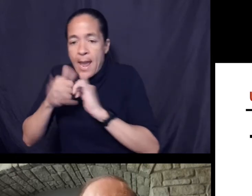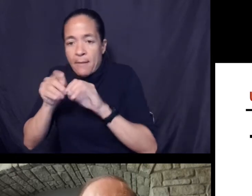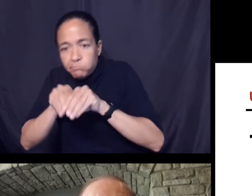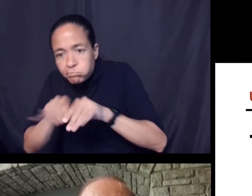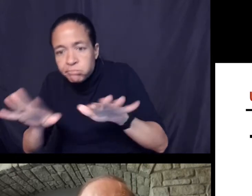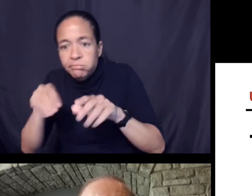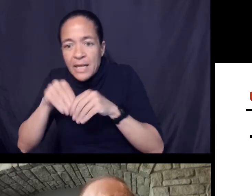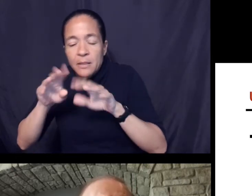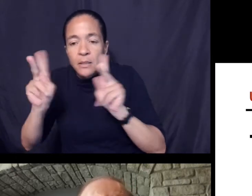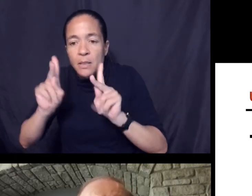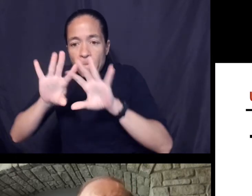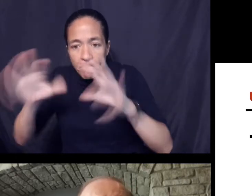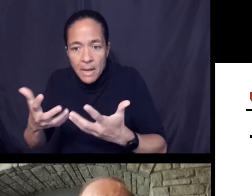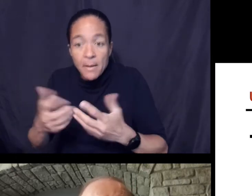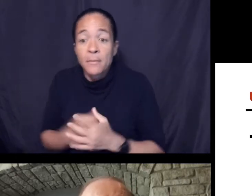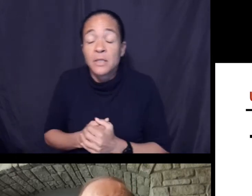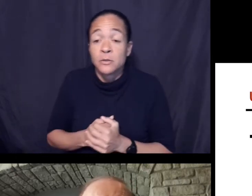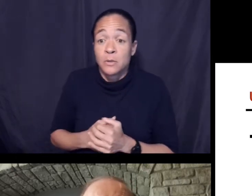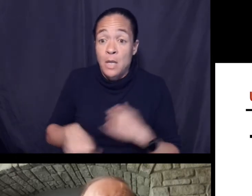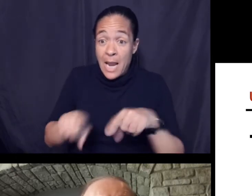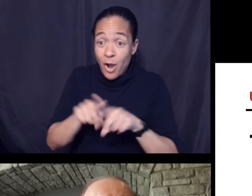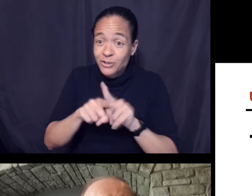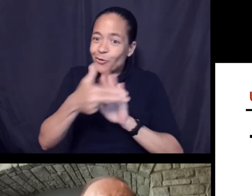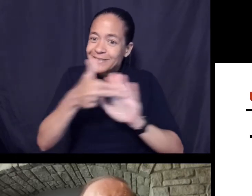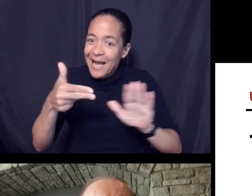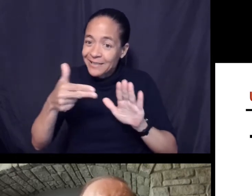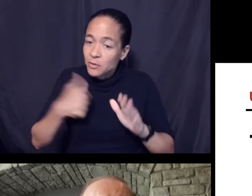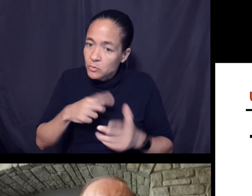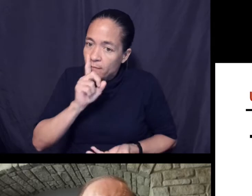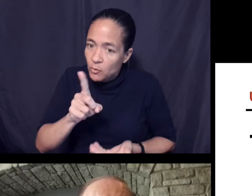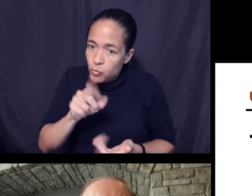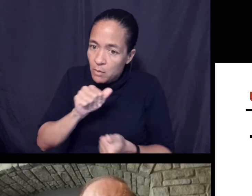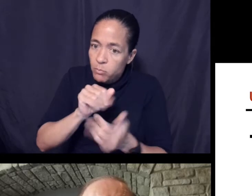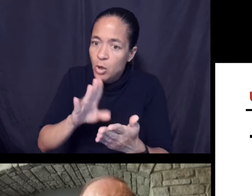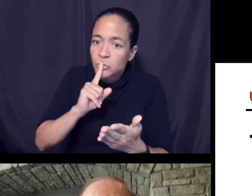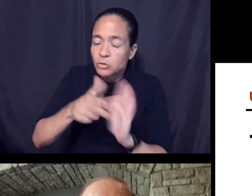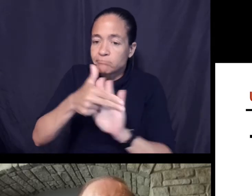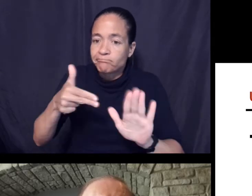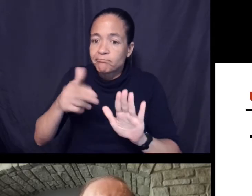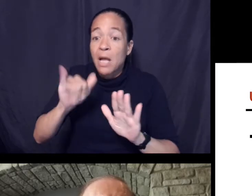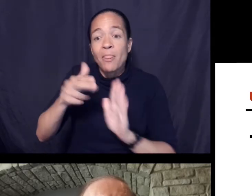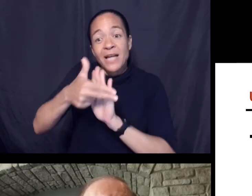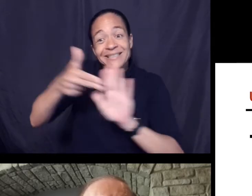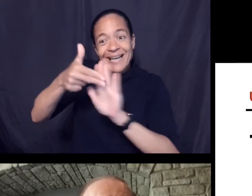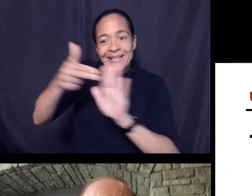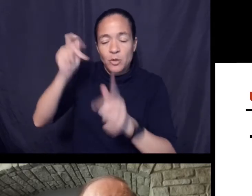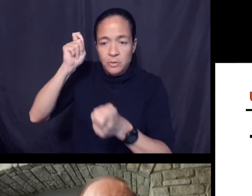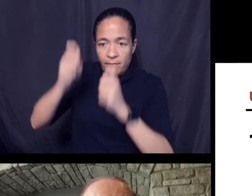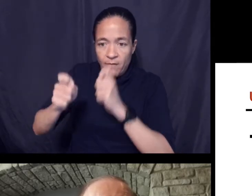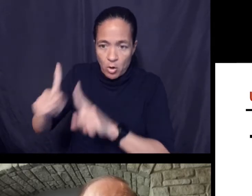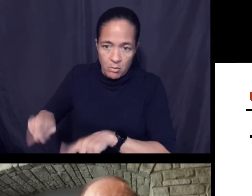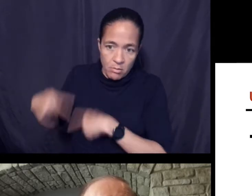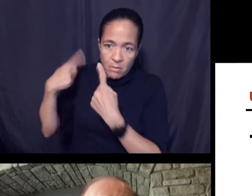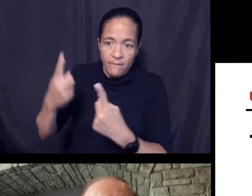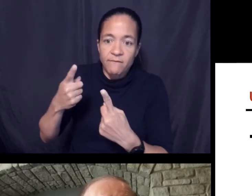condition. And then diagnosis. Do we have a reliable way of making the diagnosis? This has evolved, as I will talk about in